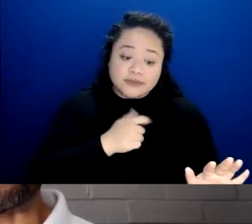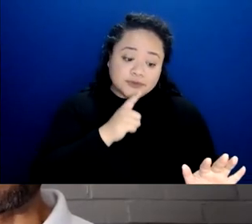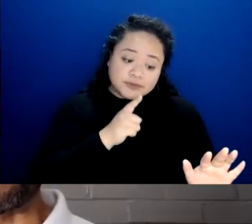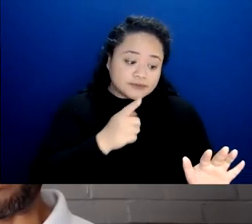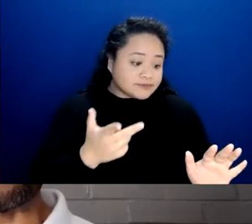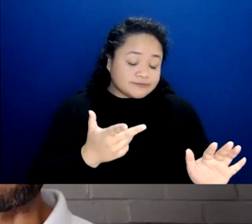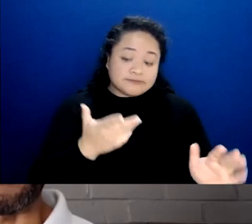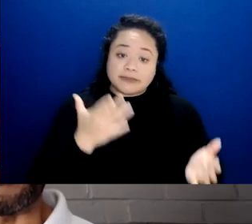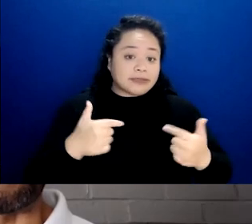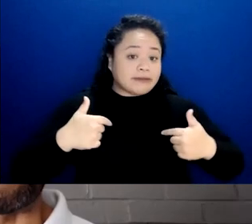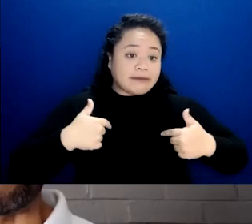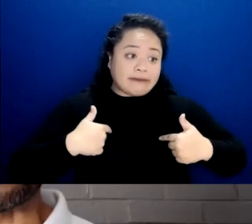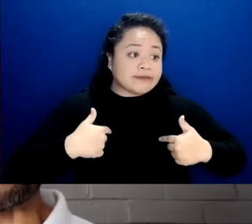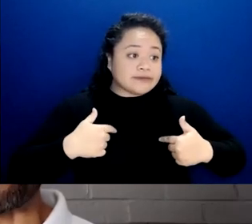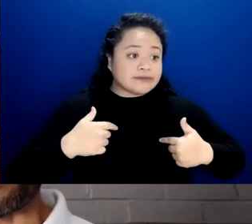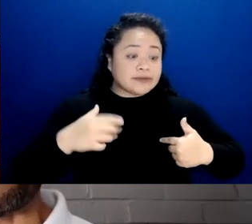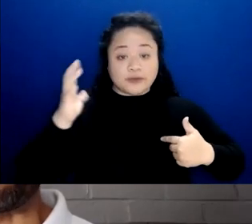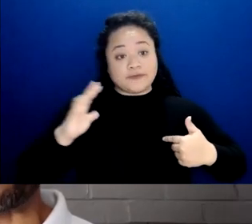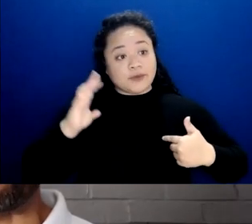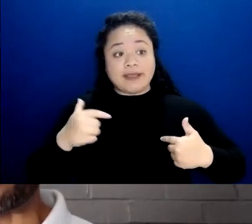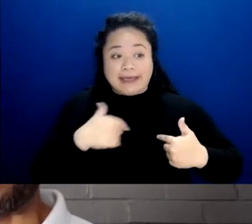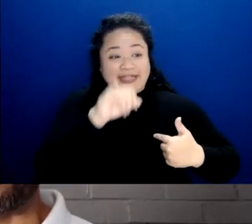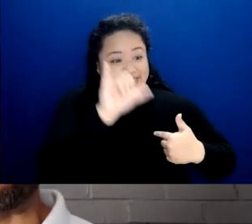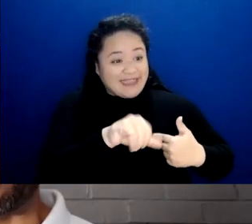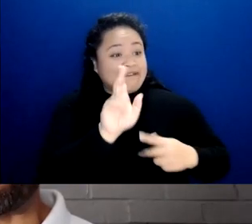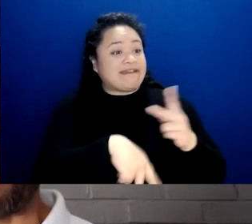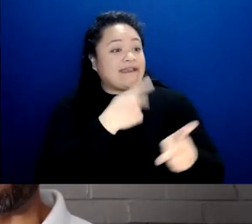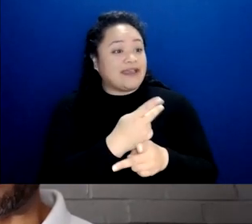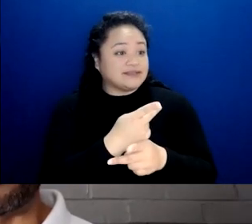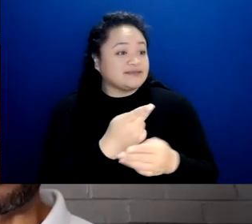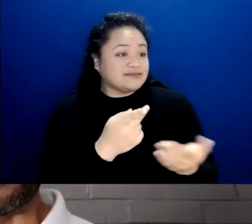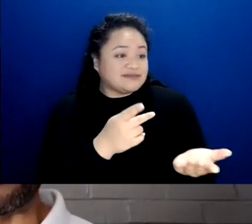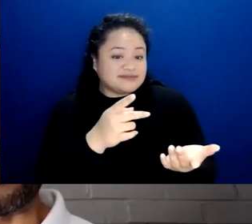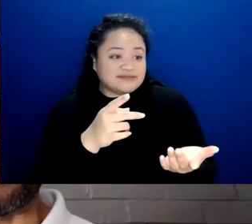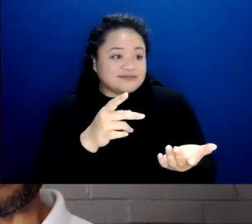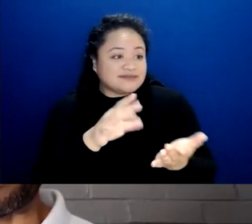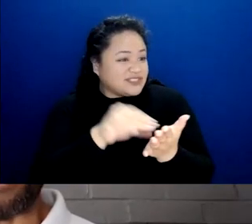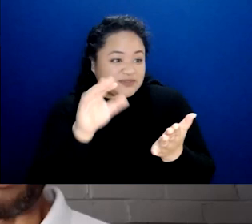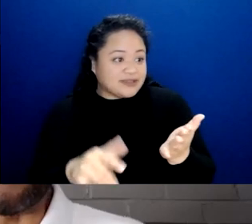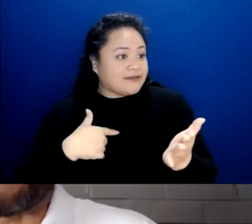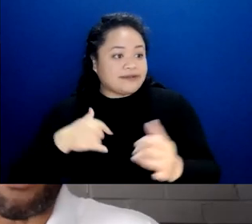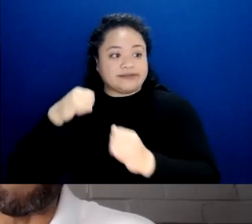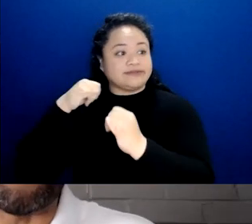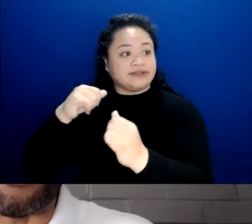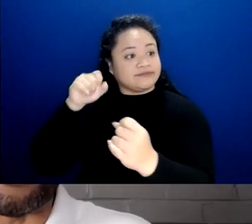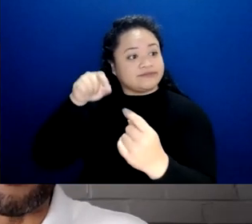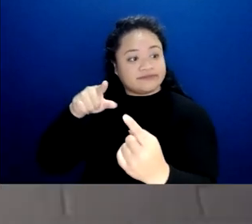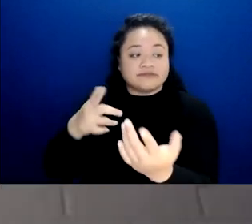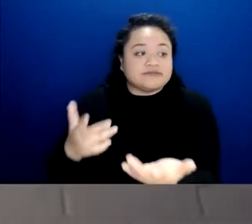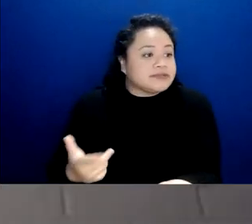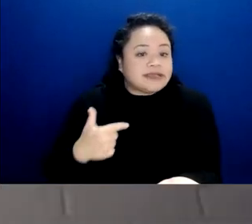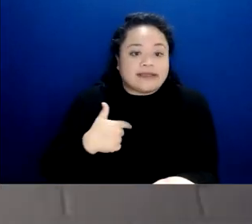in school that wasn't as aware of myself as I needed to be, and probably lended to those things. I mean, look, we got to call it what it